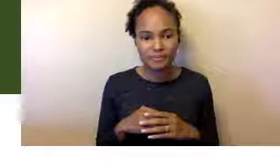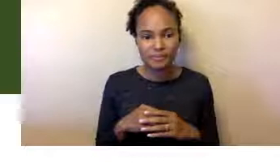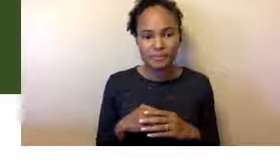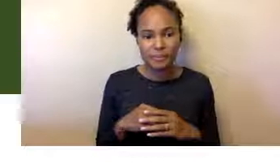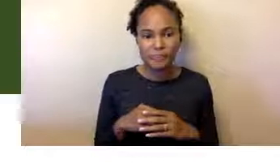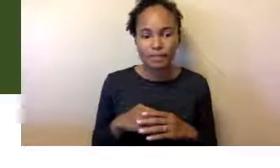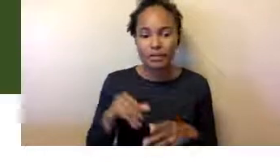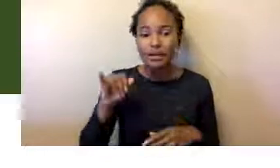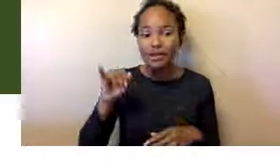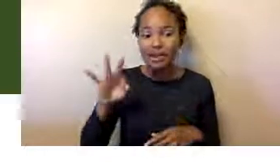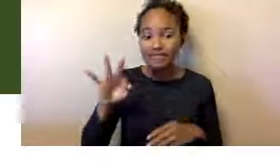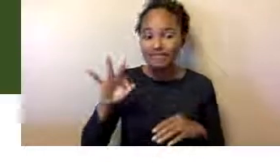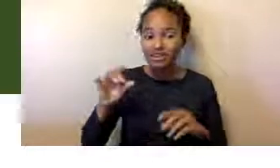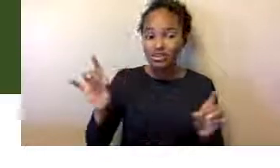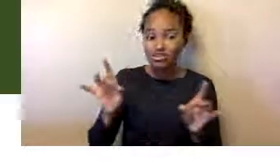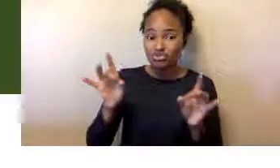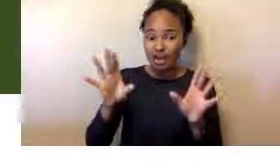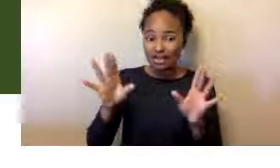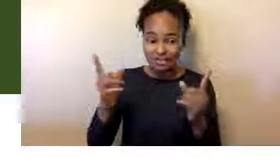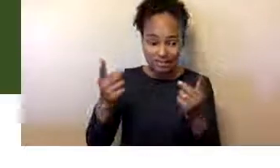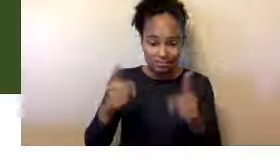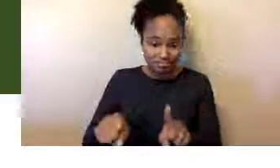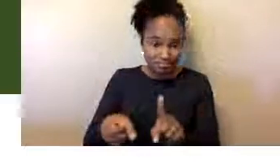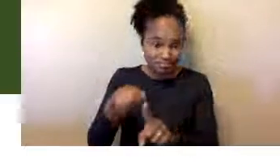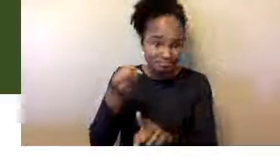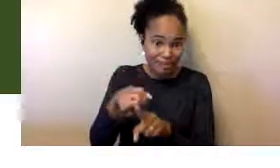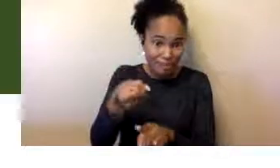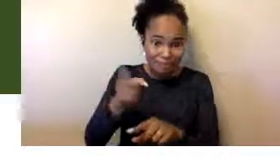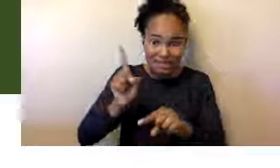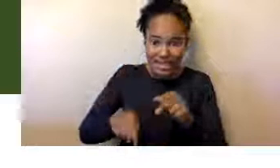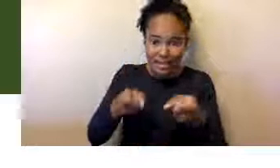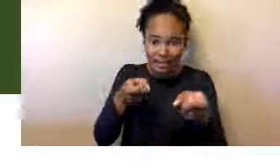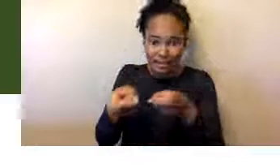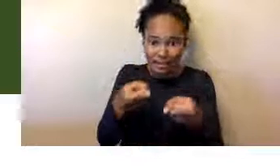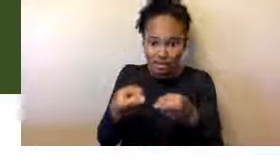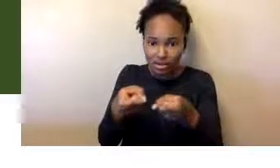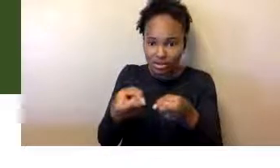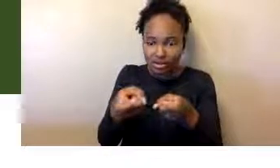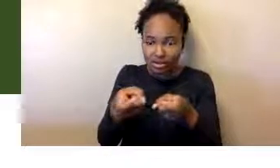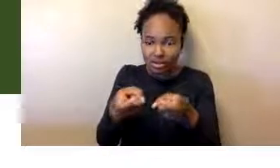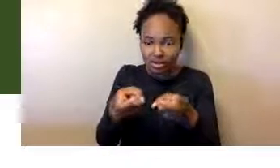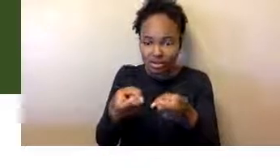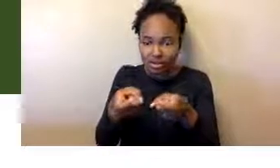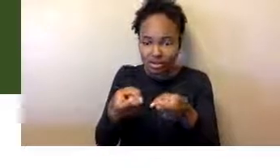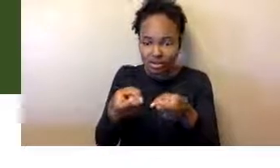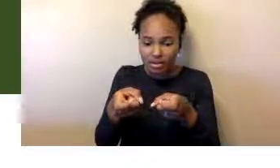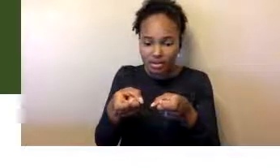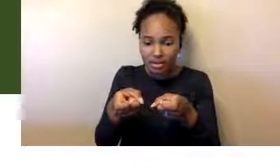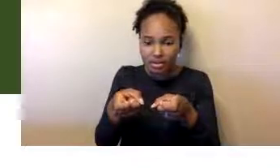the crisis cannot be dealt with over the phone, Arizona has mobile crisis